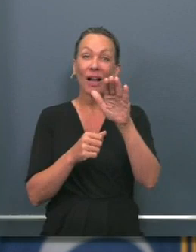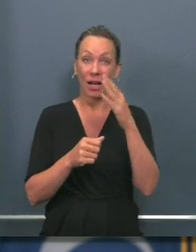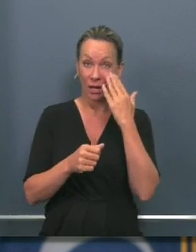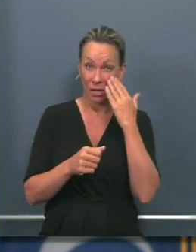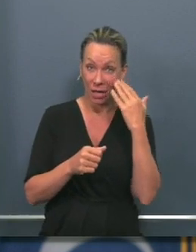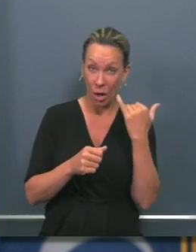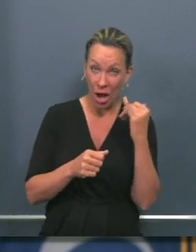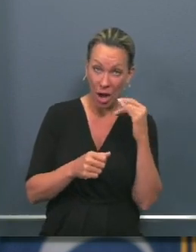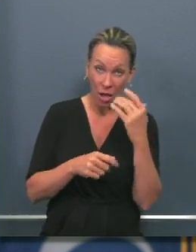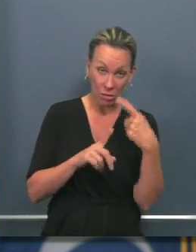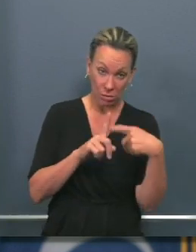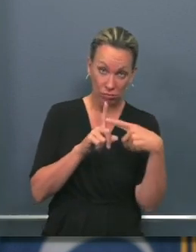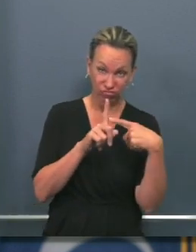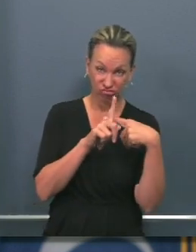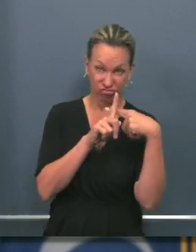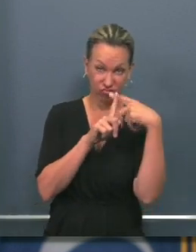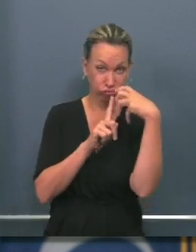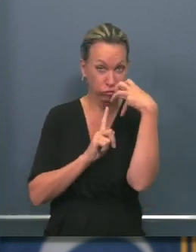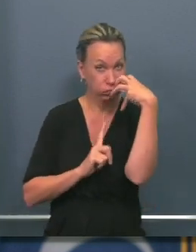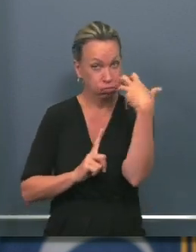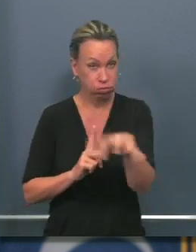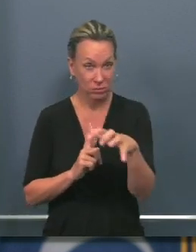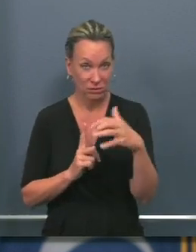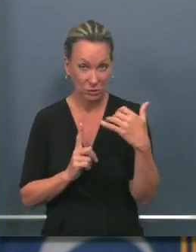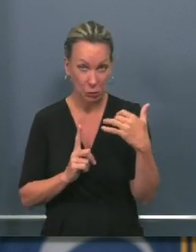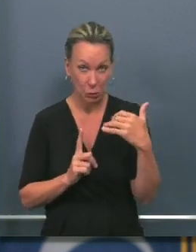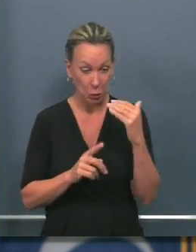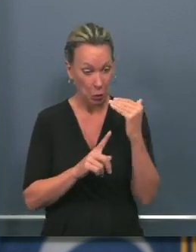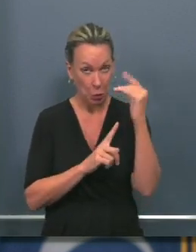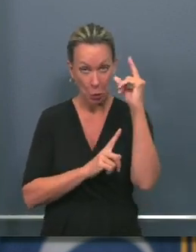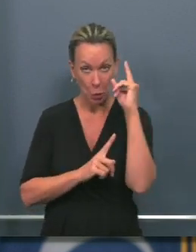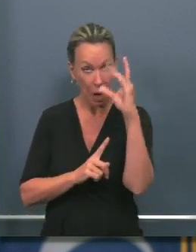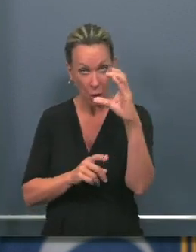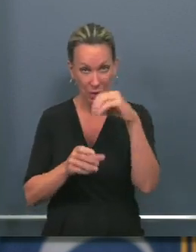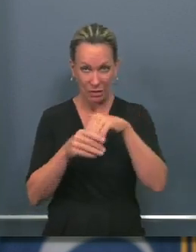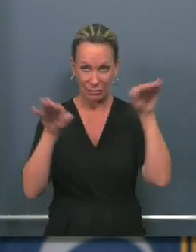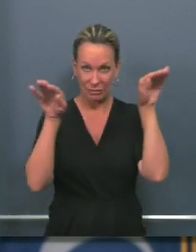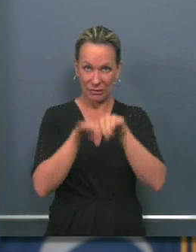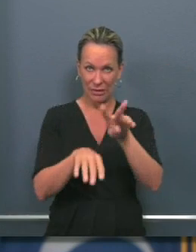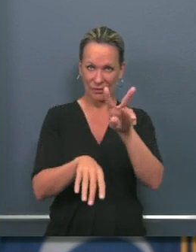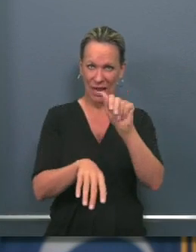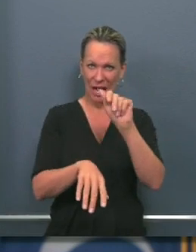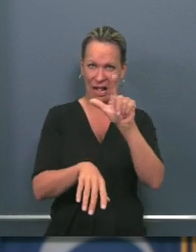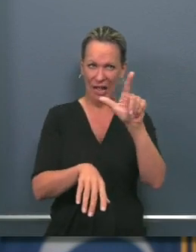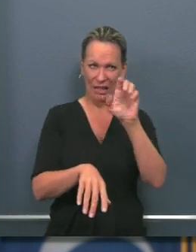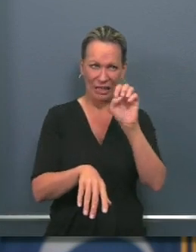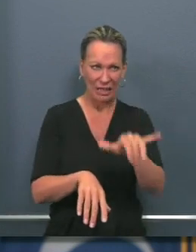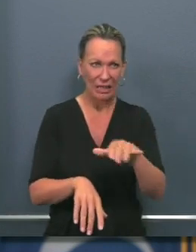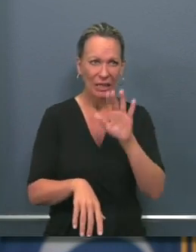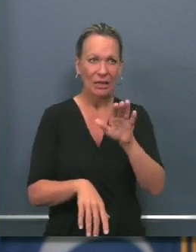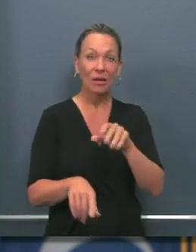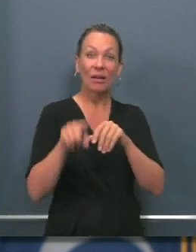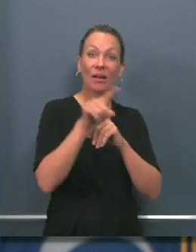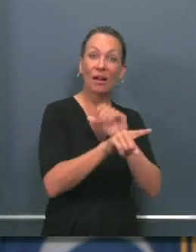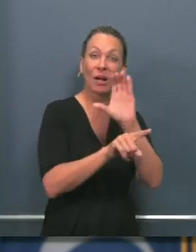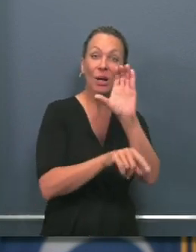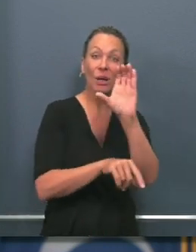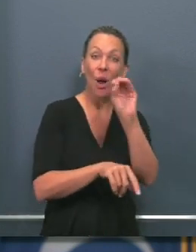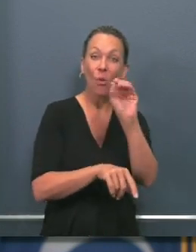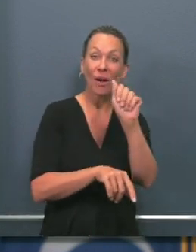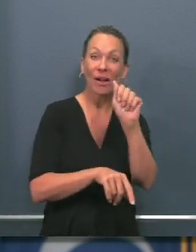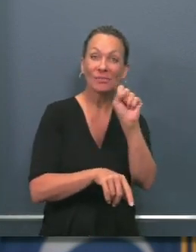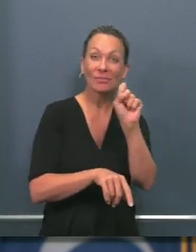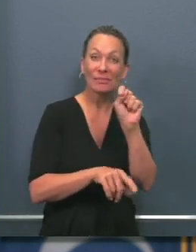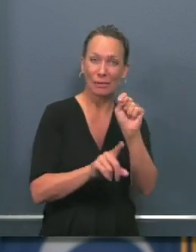even hotter than some of the coastal communities. And I just want to thank the mayor as a proof point for his leadership in the Central Valley,